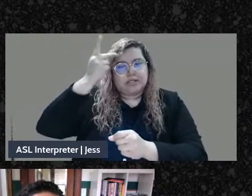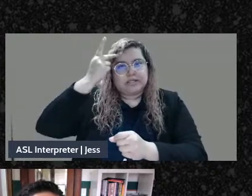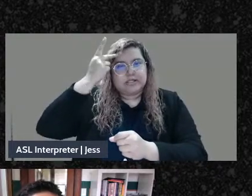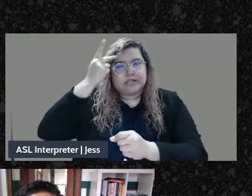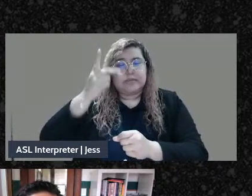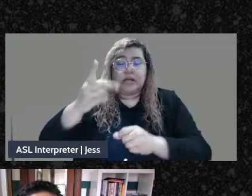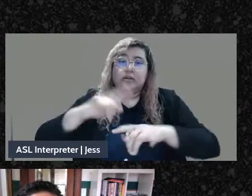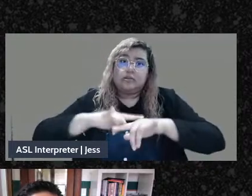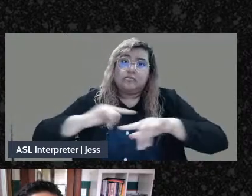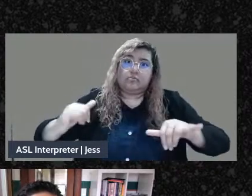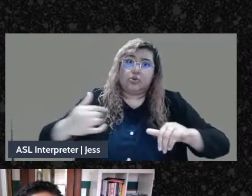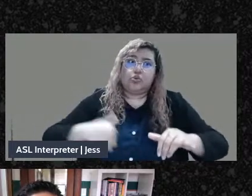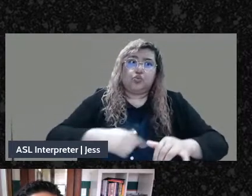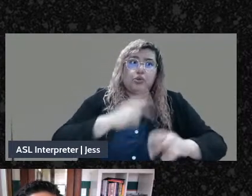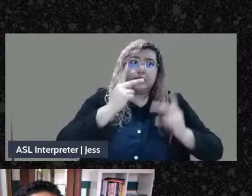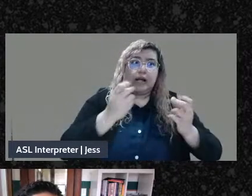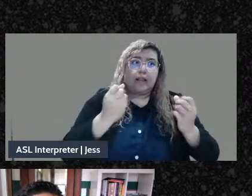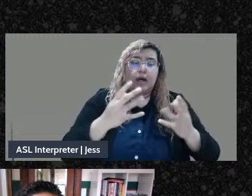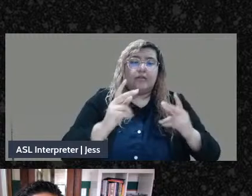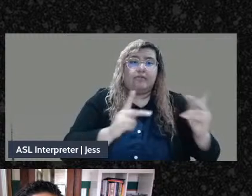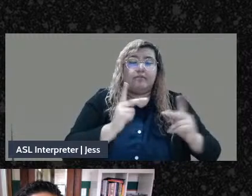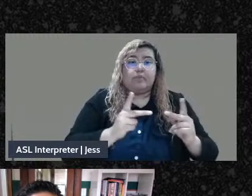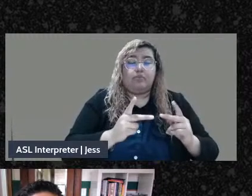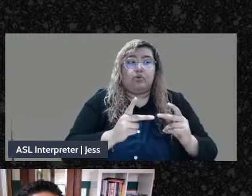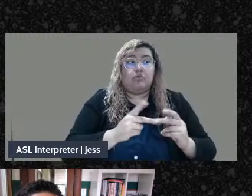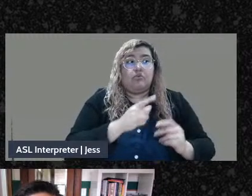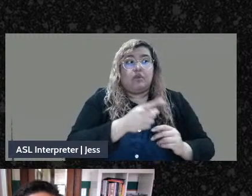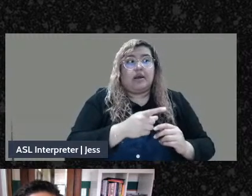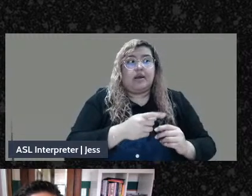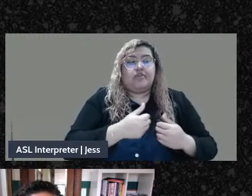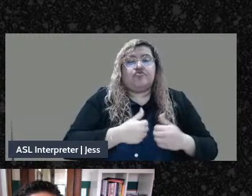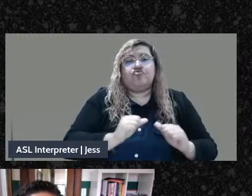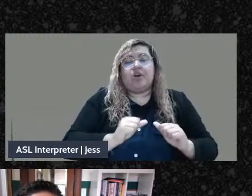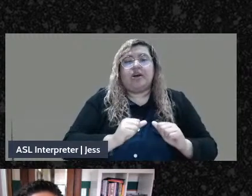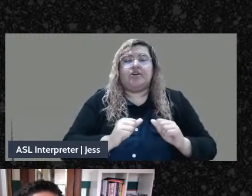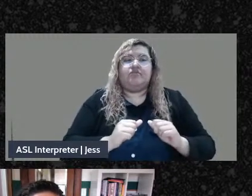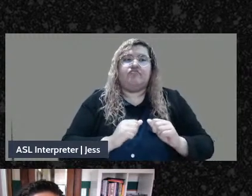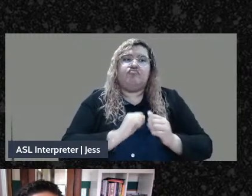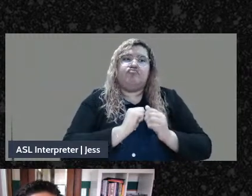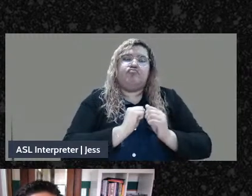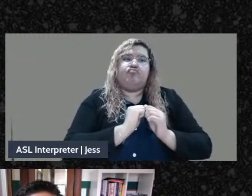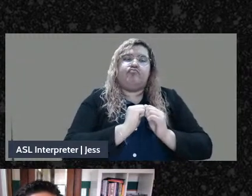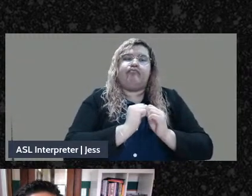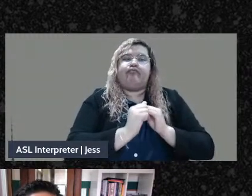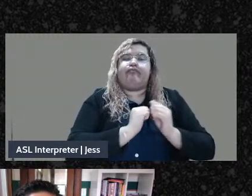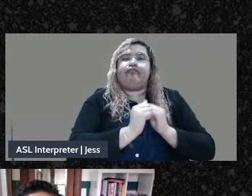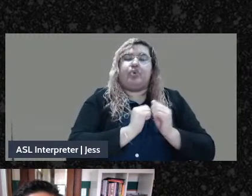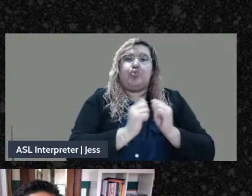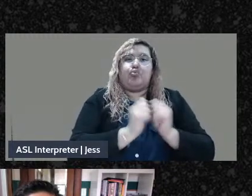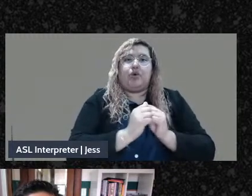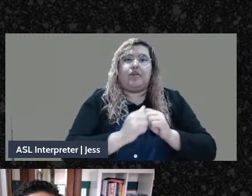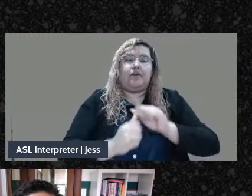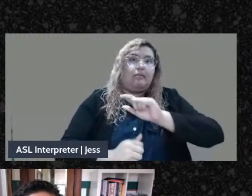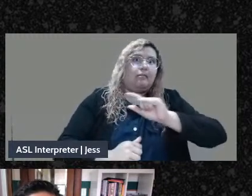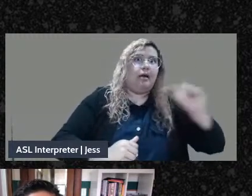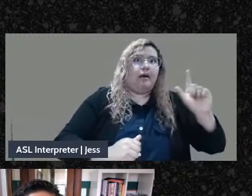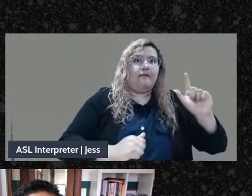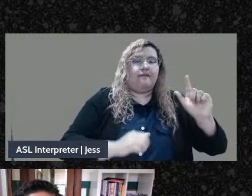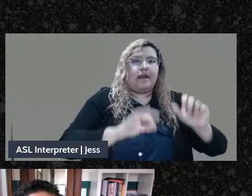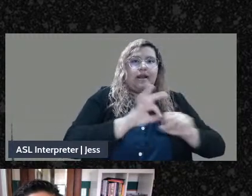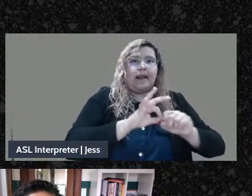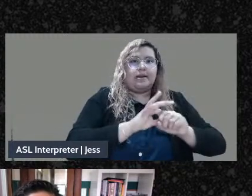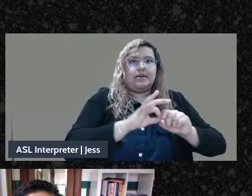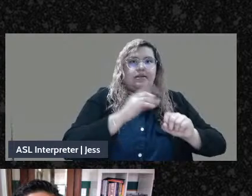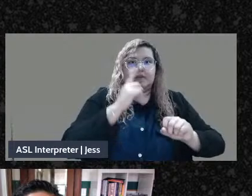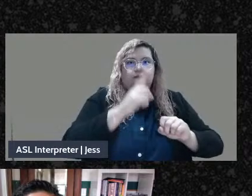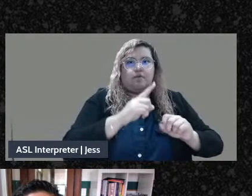we're seeing a lot of people experiment with running like further left candidates in local elections during the same period. And